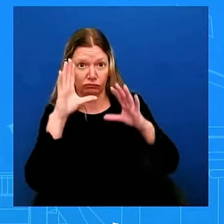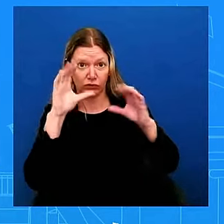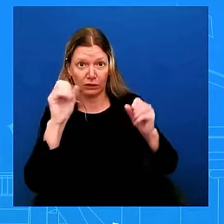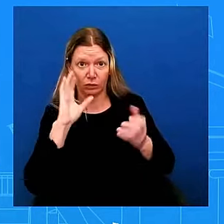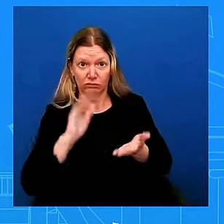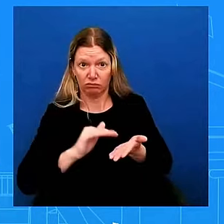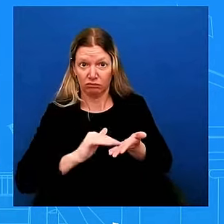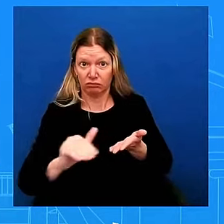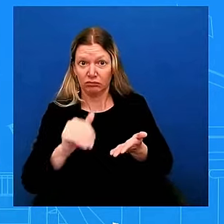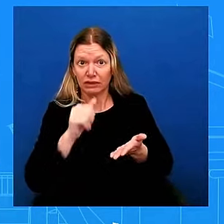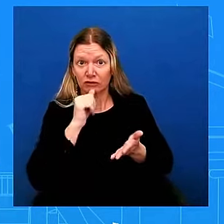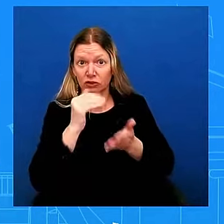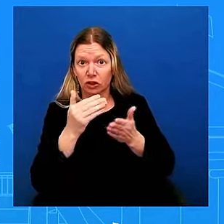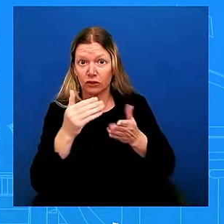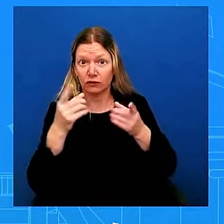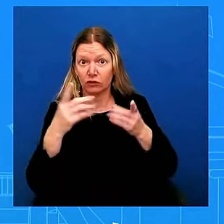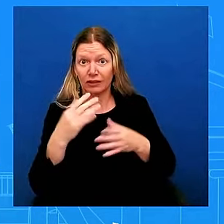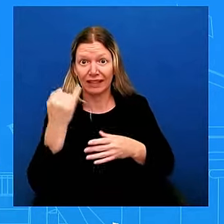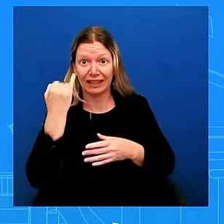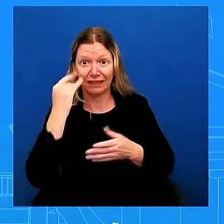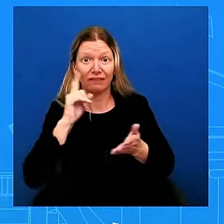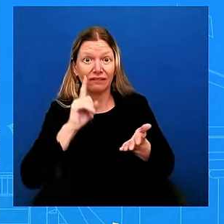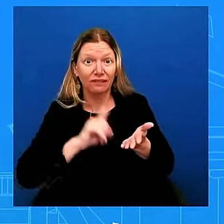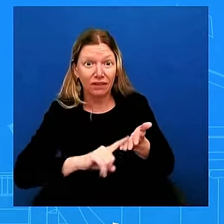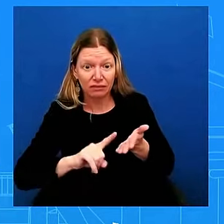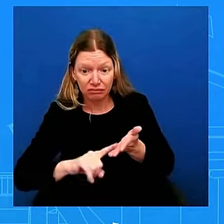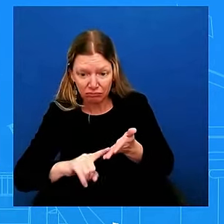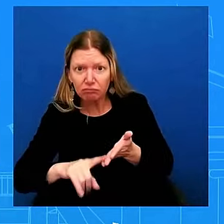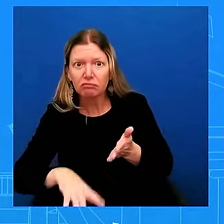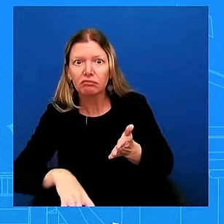investigation returns findings of failures by